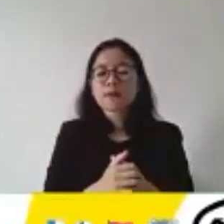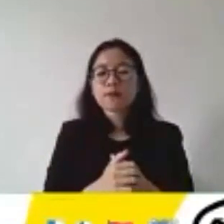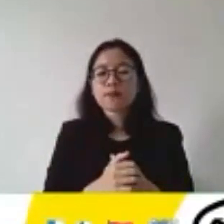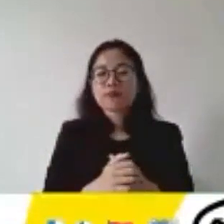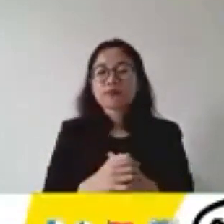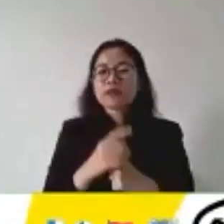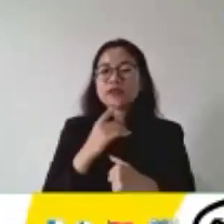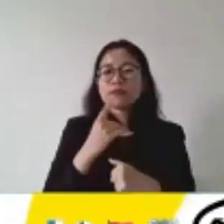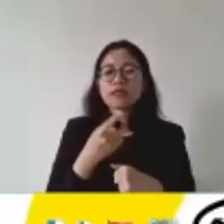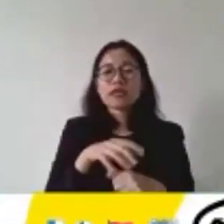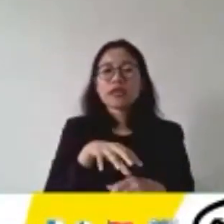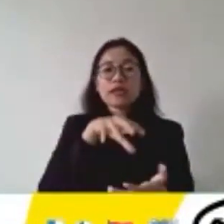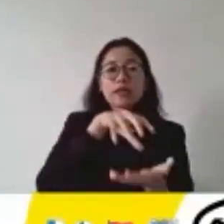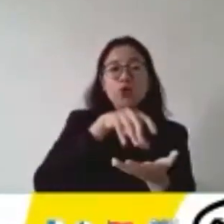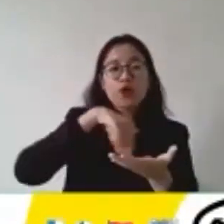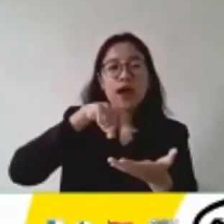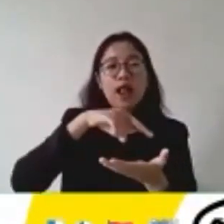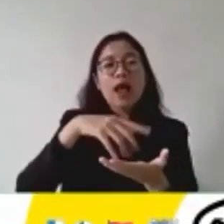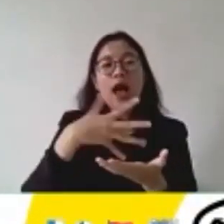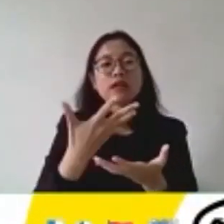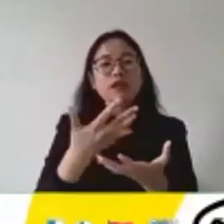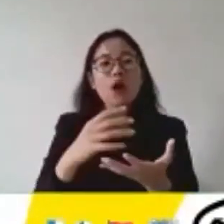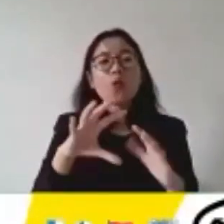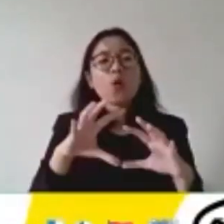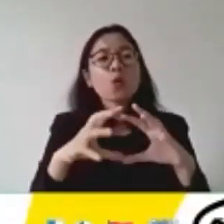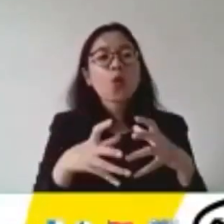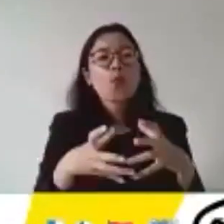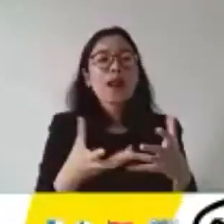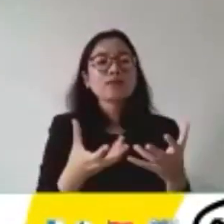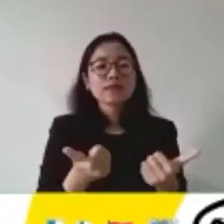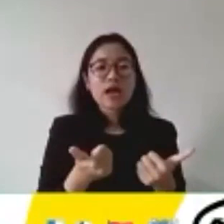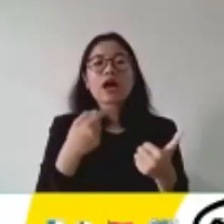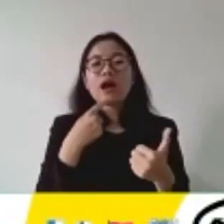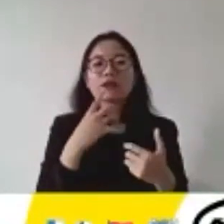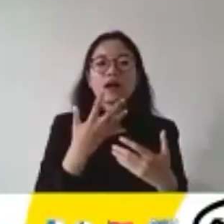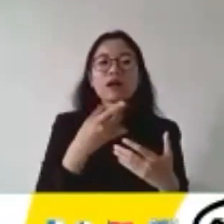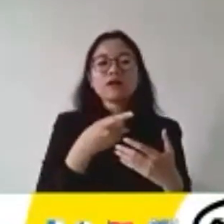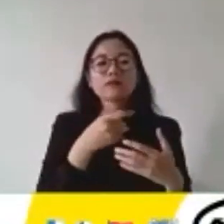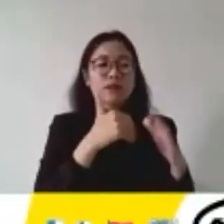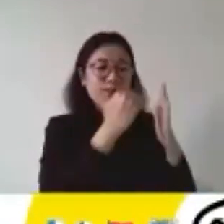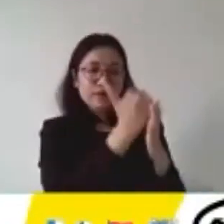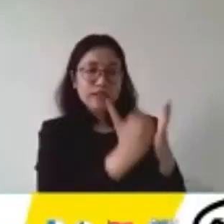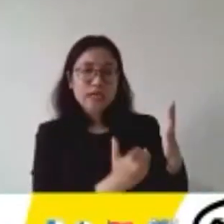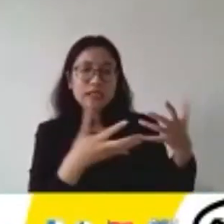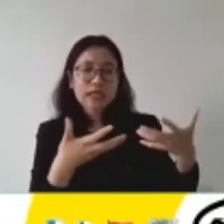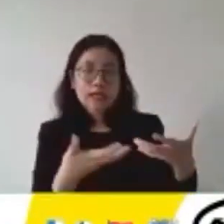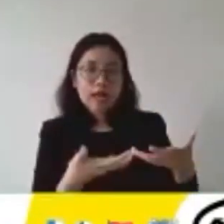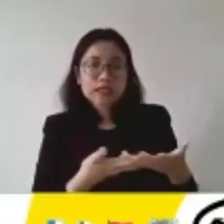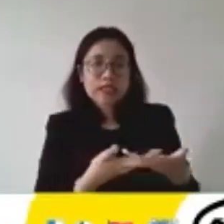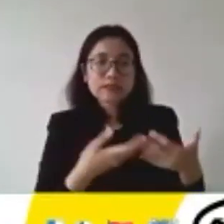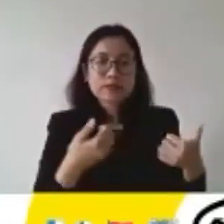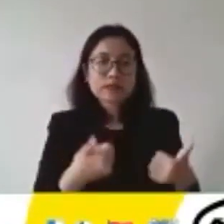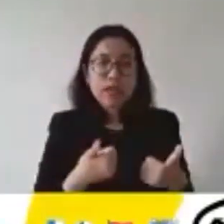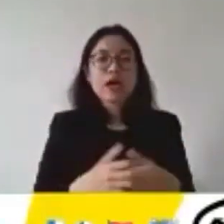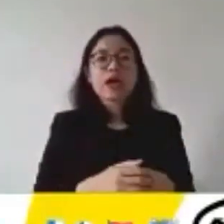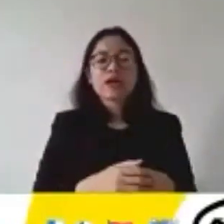as we do this, again, we need to make the most of our existing data at the same time as we are strengthening data